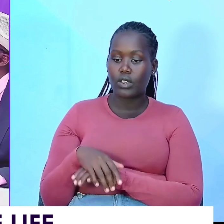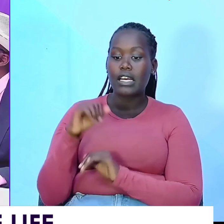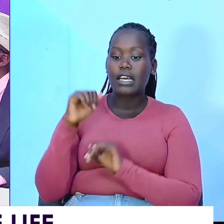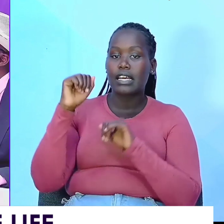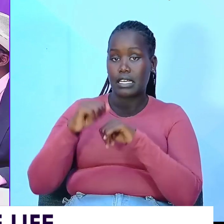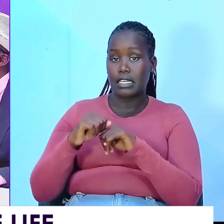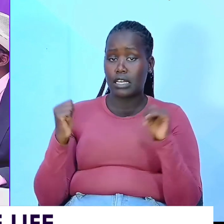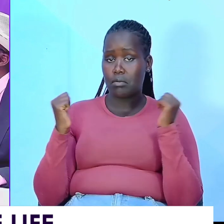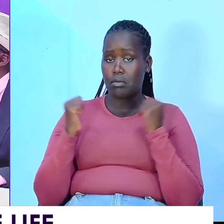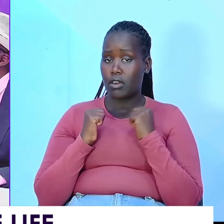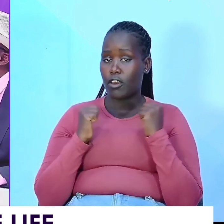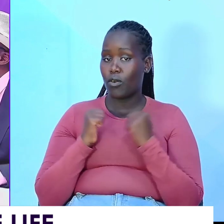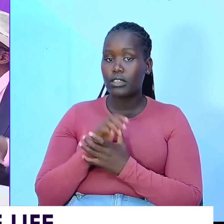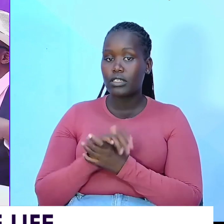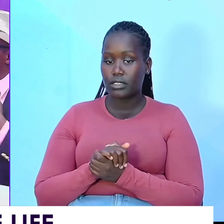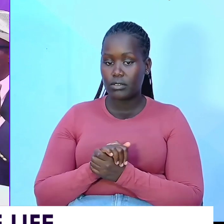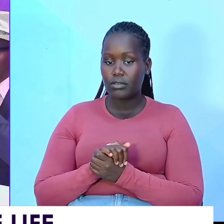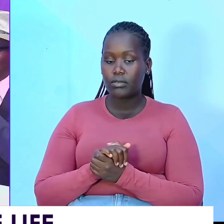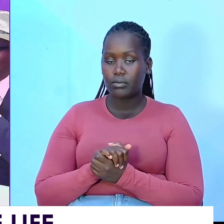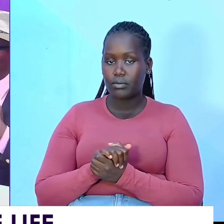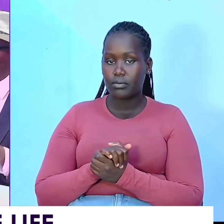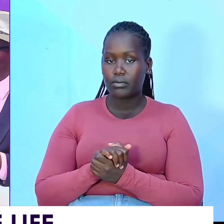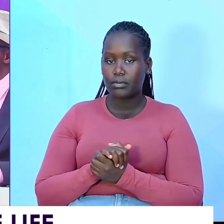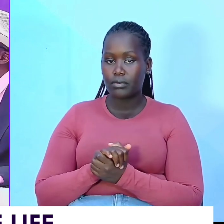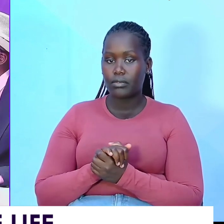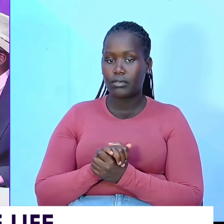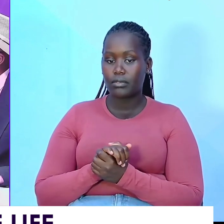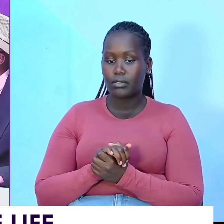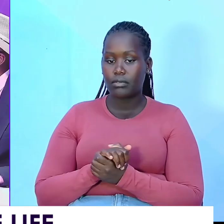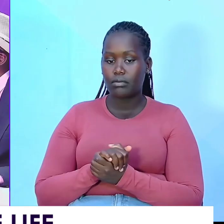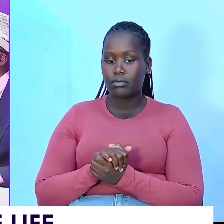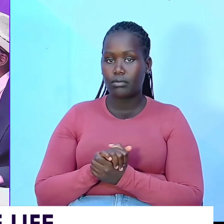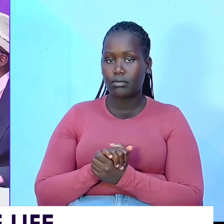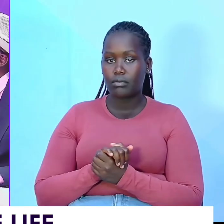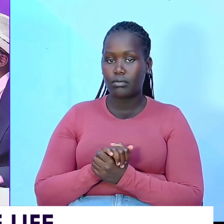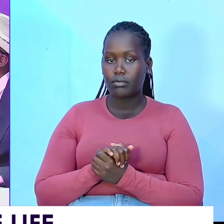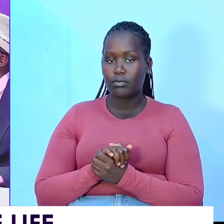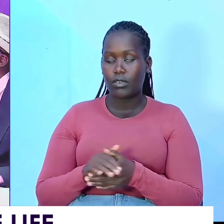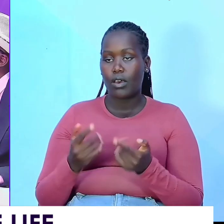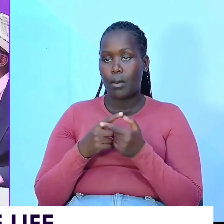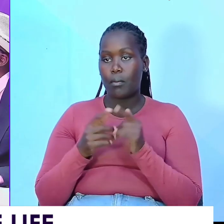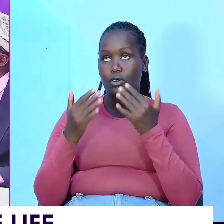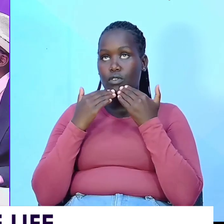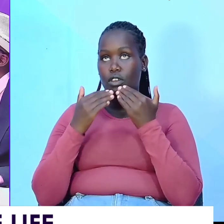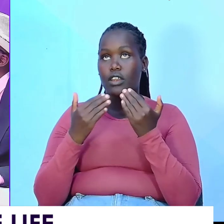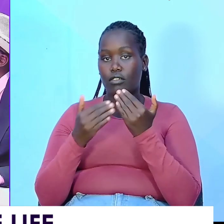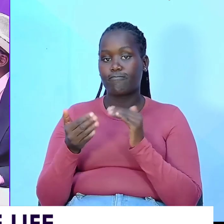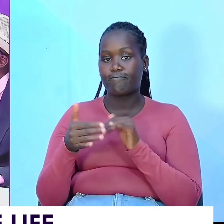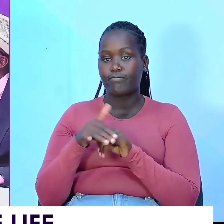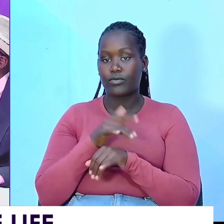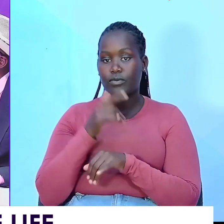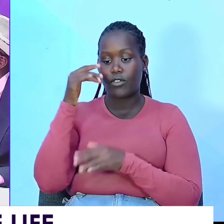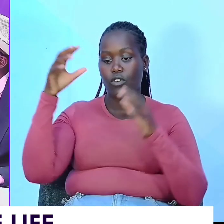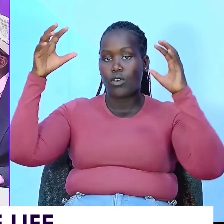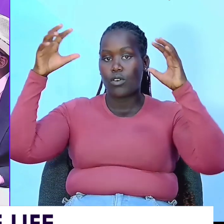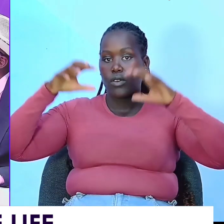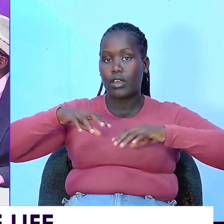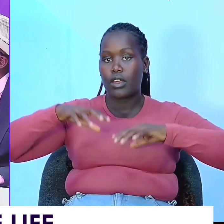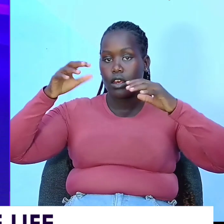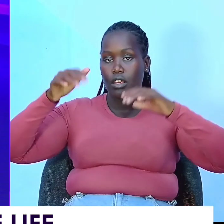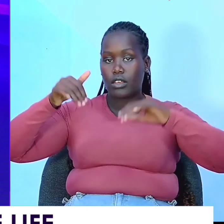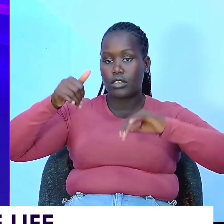cold. It is. I don't do. But we are thankful for the rains and the change of weather. You remember how